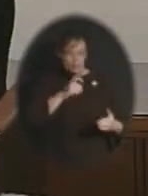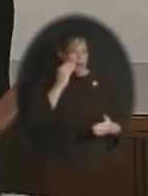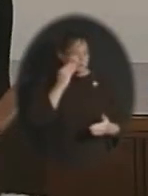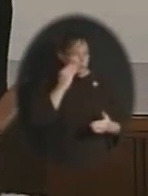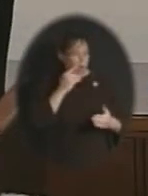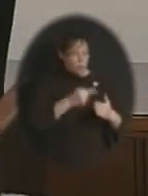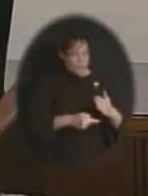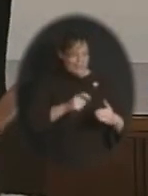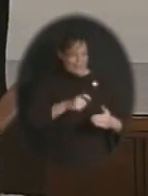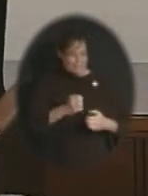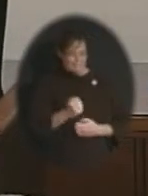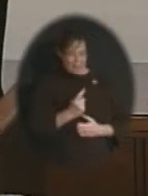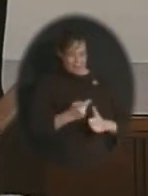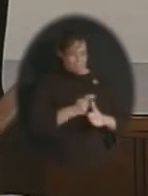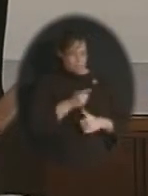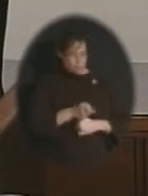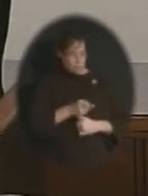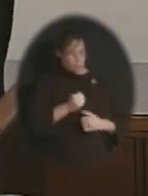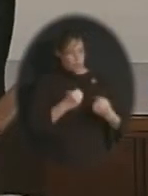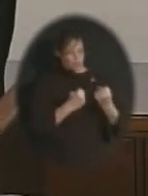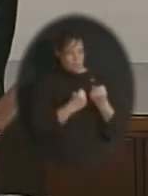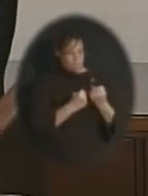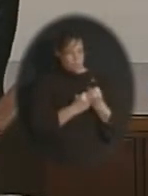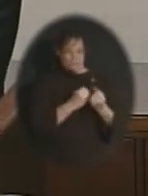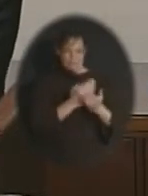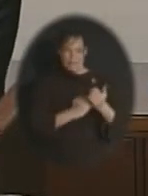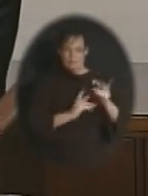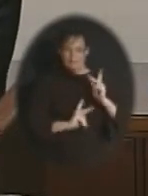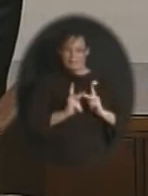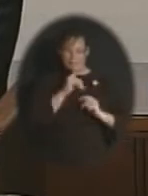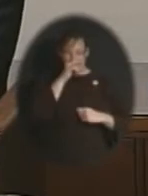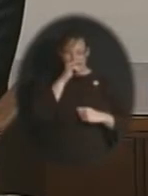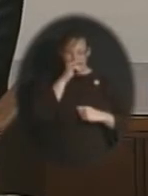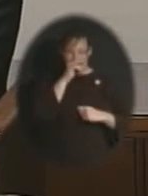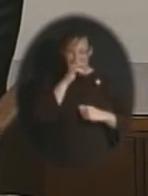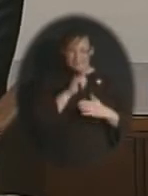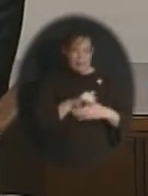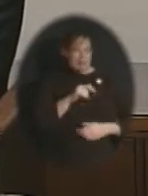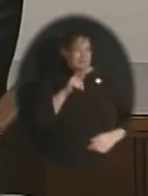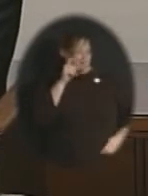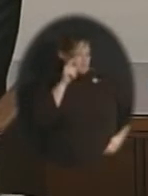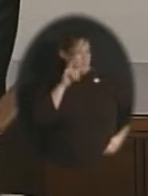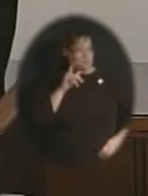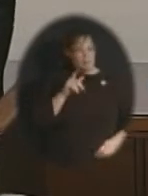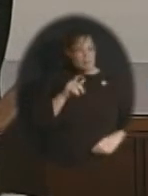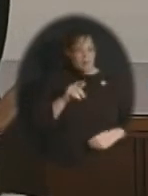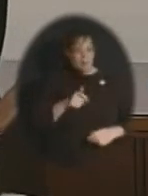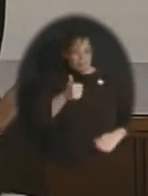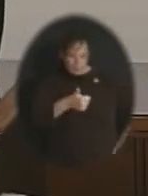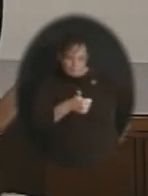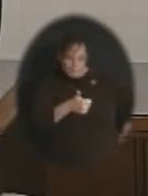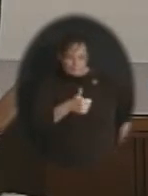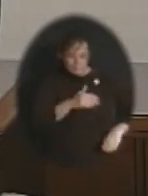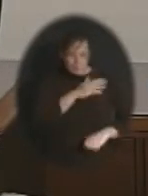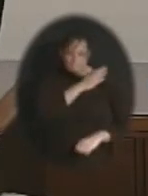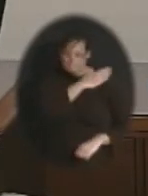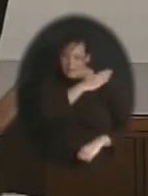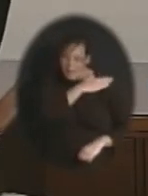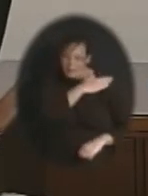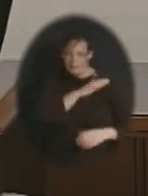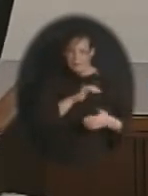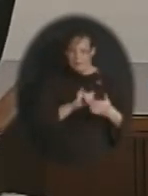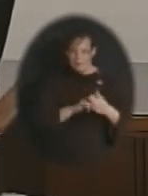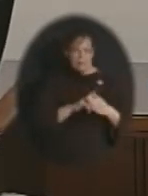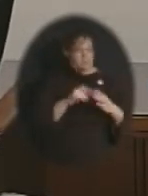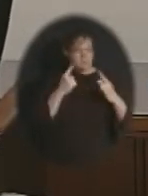they need back from you so it's reinforcing. Some kids is that look, that wink, that thumbs up, the pat as you walk by them. That